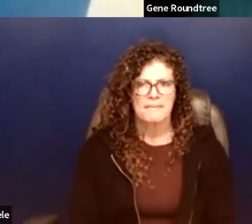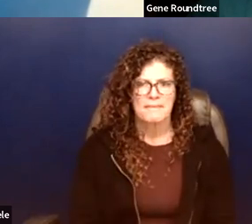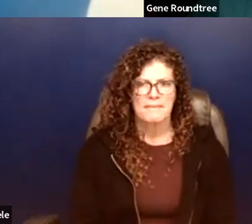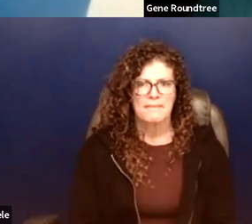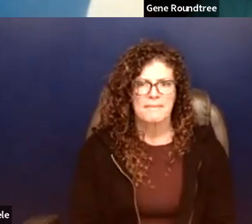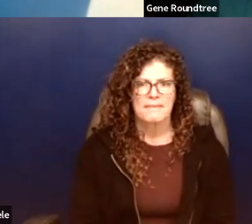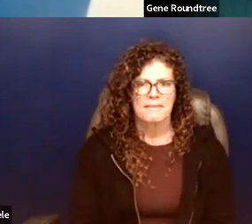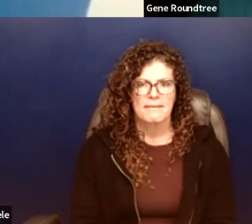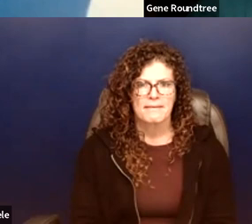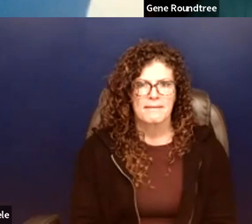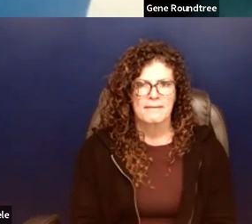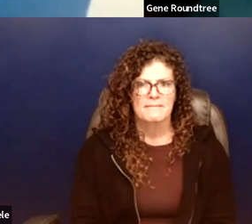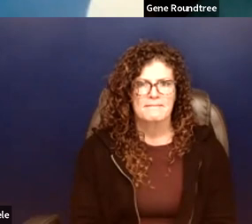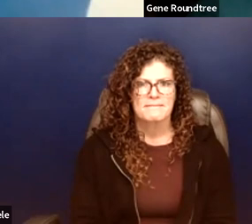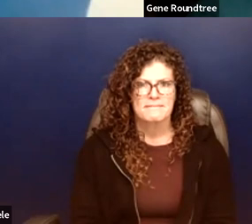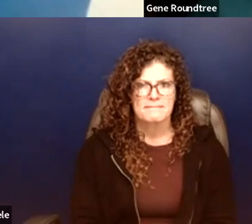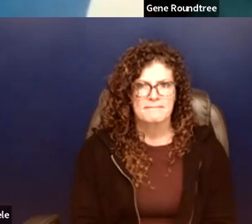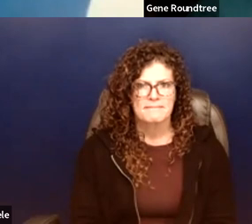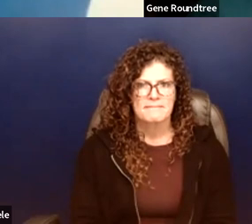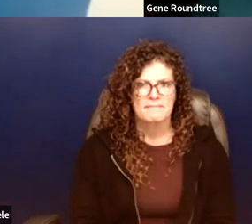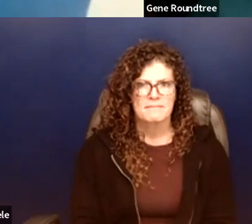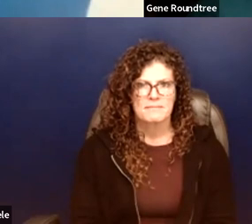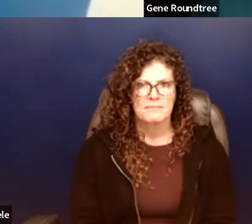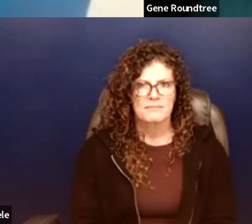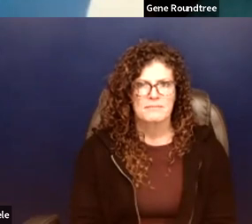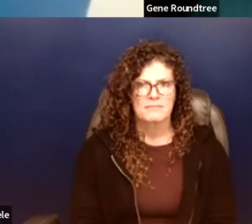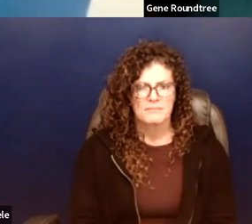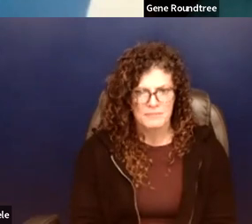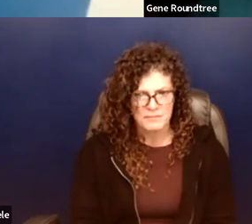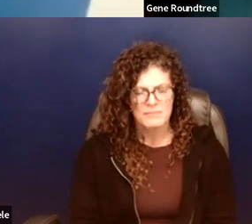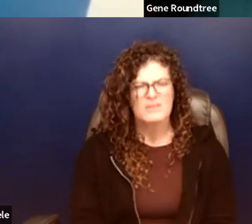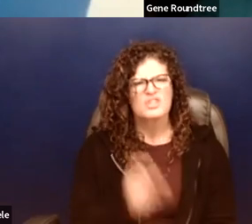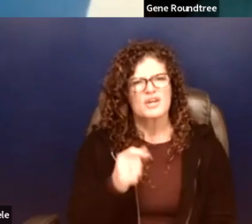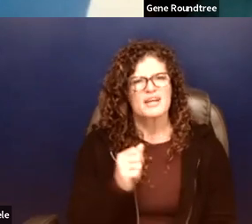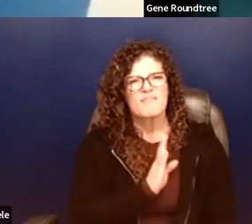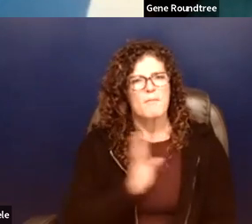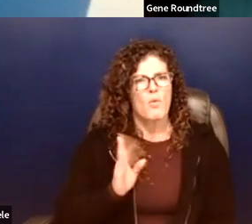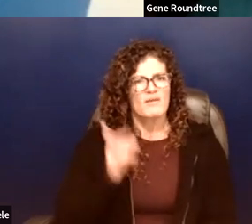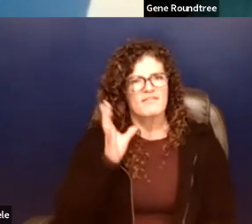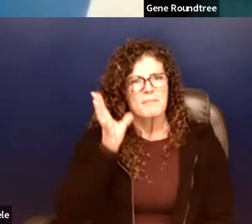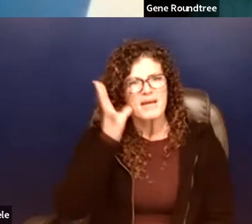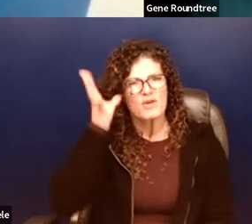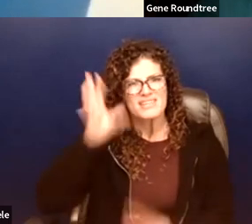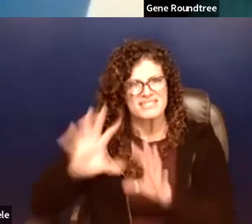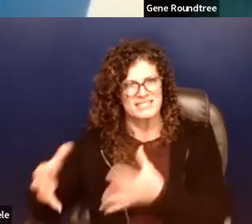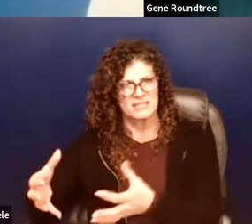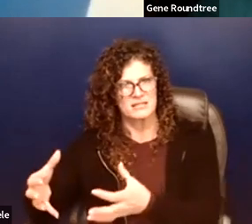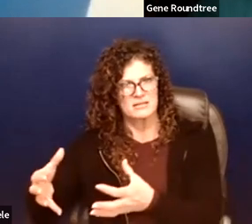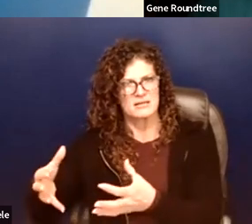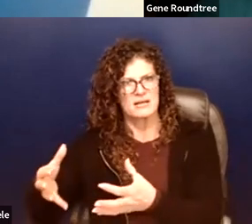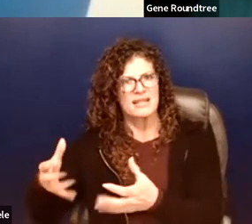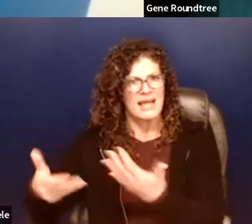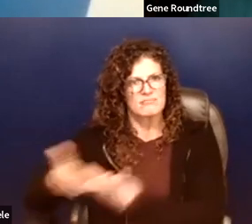Also, I feel there should be a board of parents that actually communicates with BPS. So therefore, we can